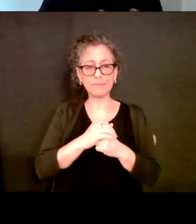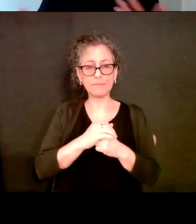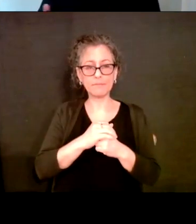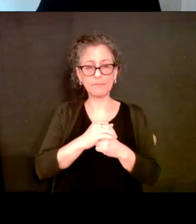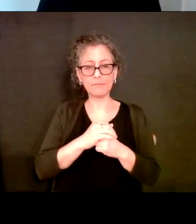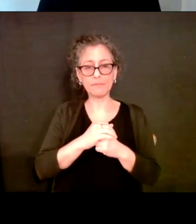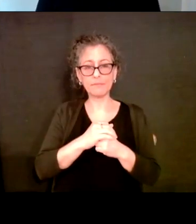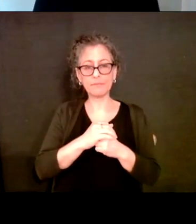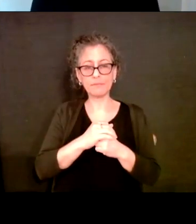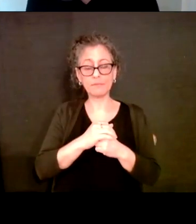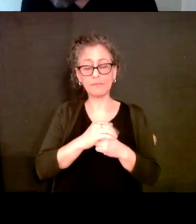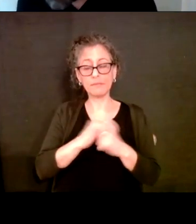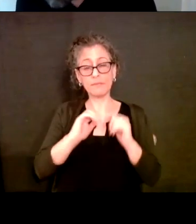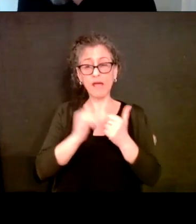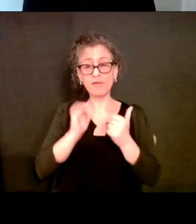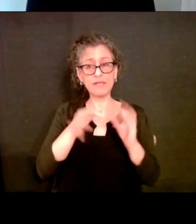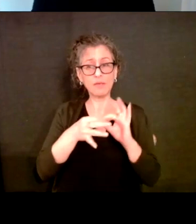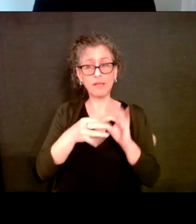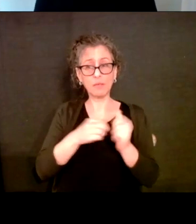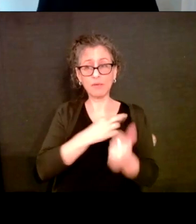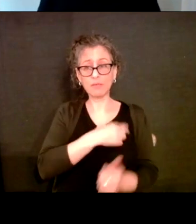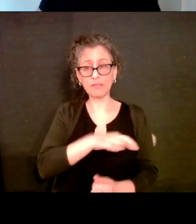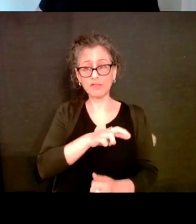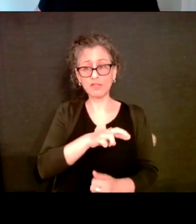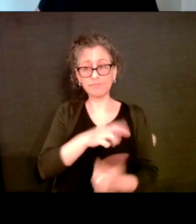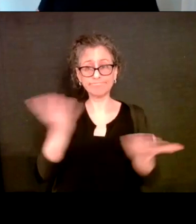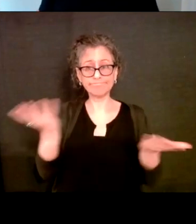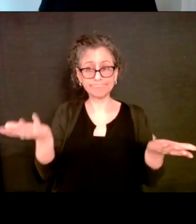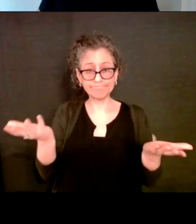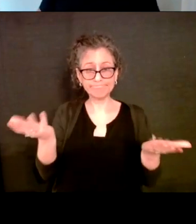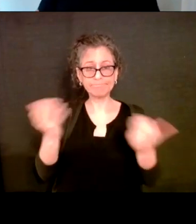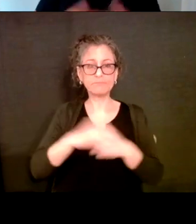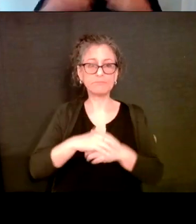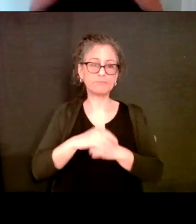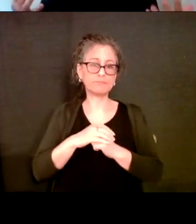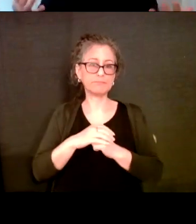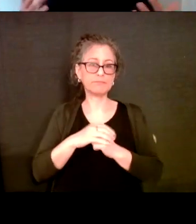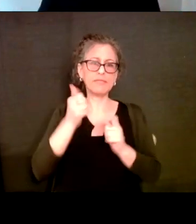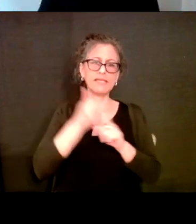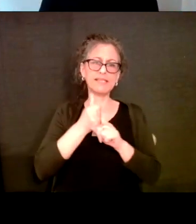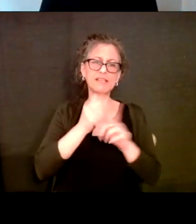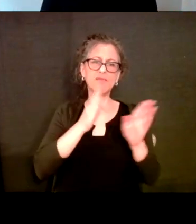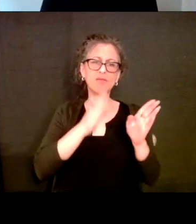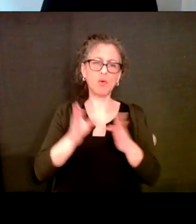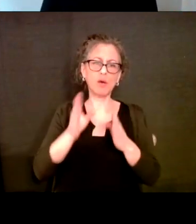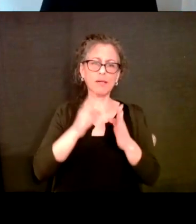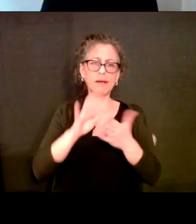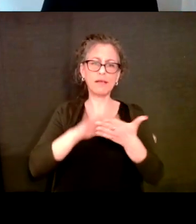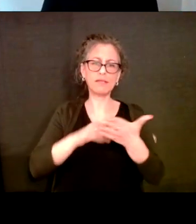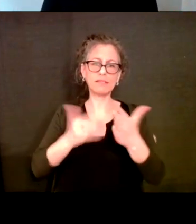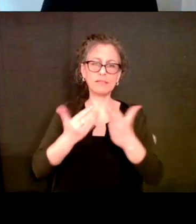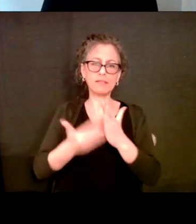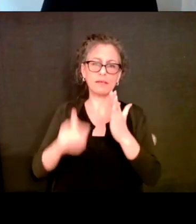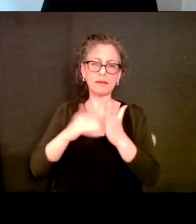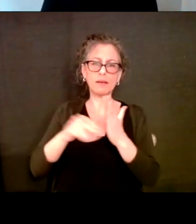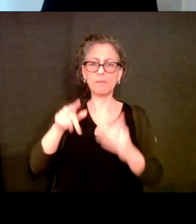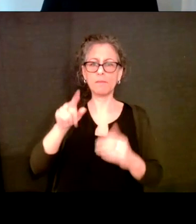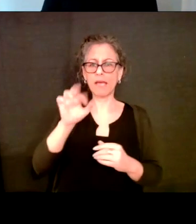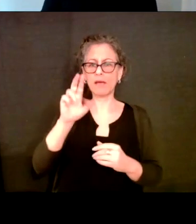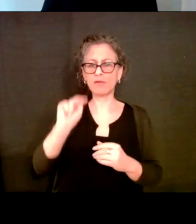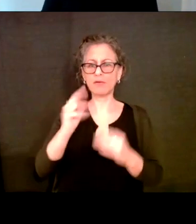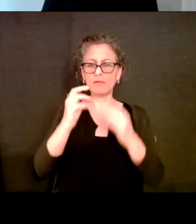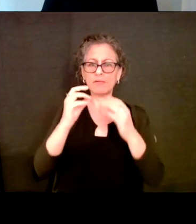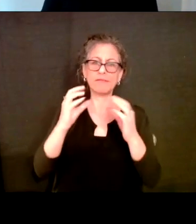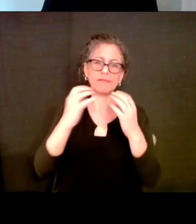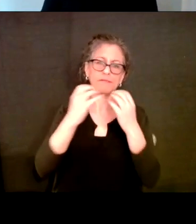How does this relate to religion? And so religion is an organized pattern of values, beliefs, and symbols, behaviors,